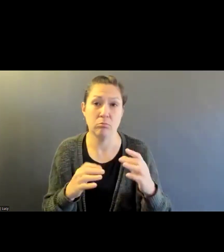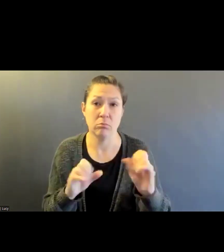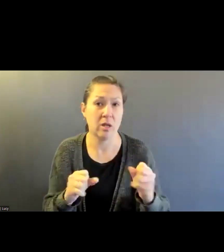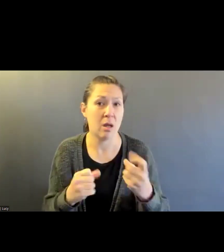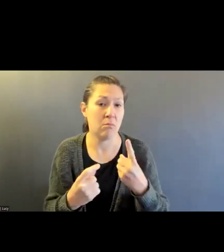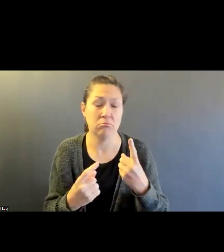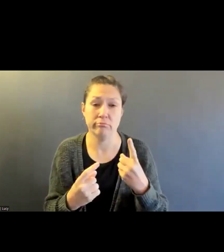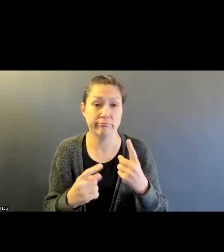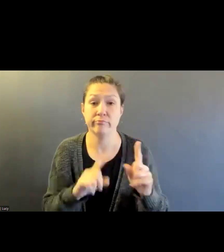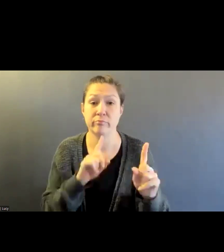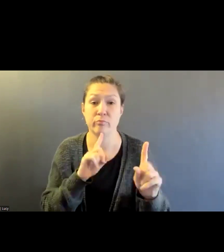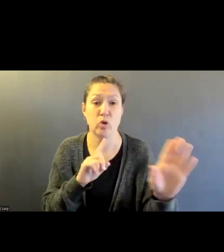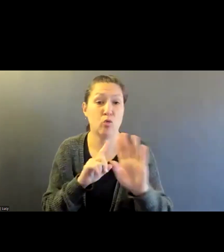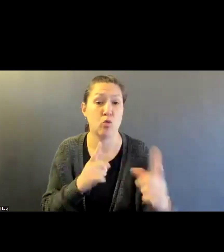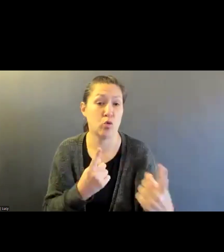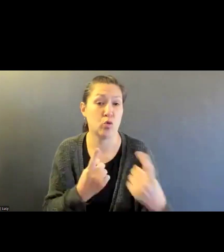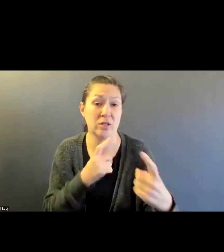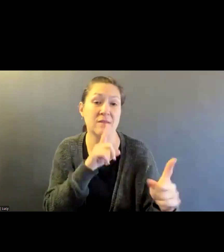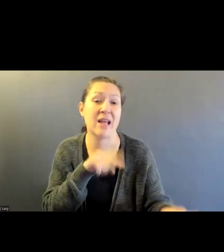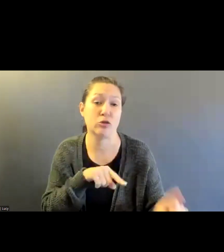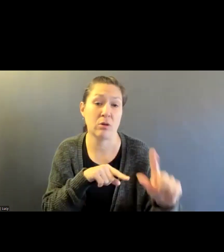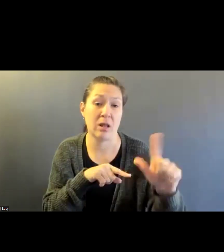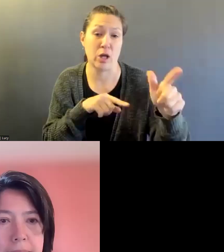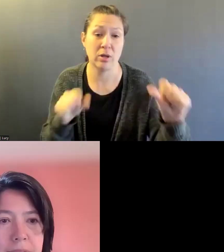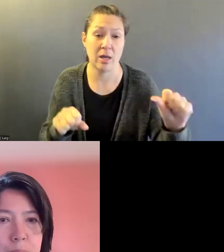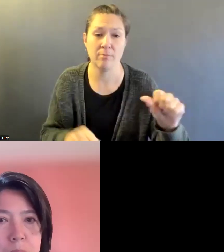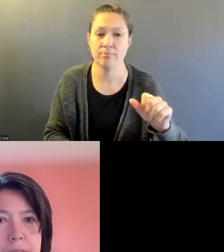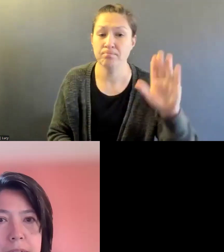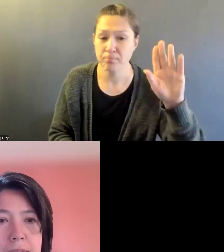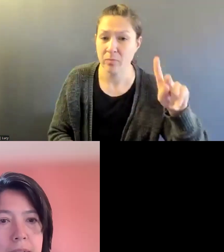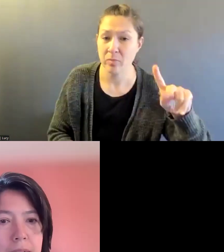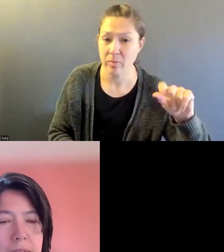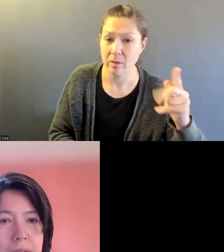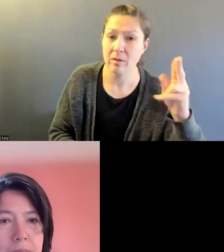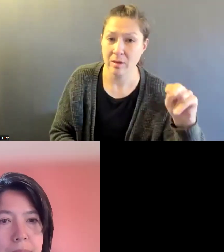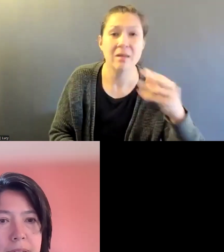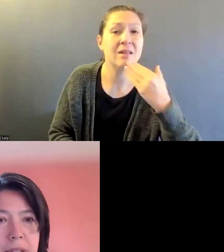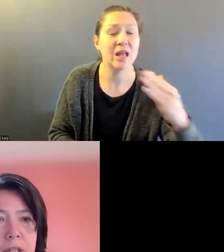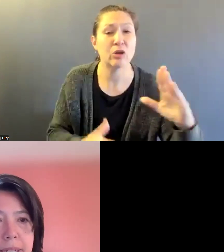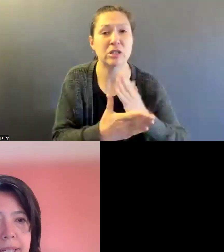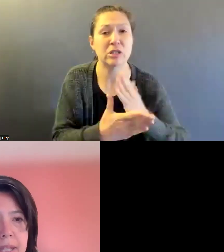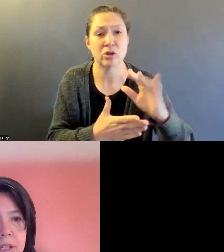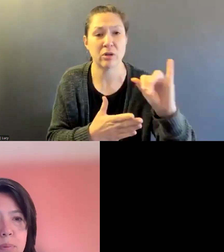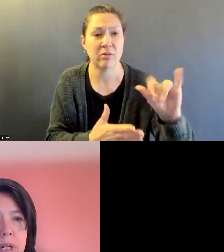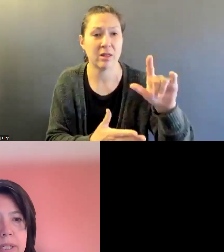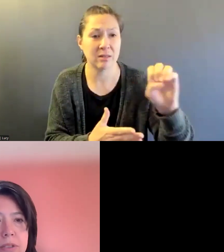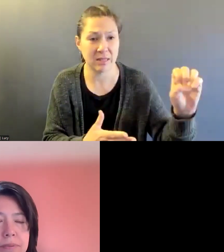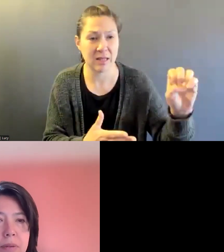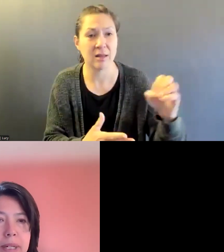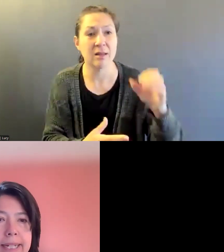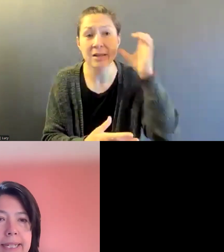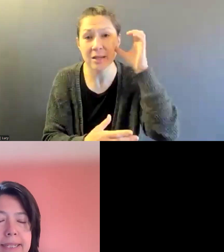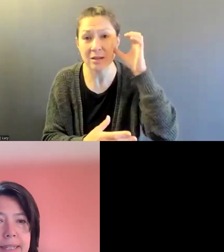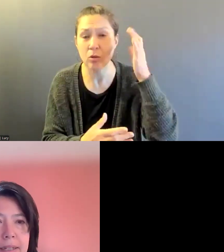questions they want to ask. Yeah, thank you so much for sharing that example, Lee, and hearing again the importance